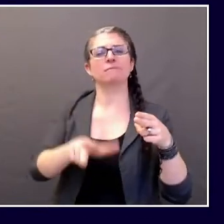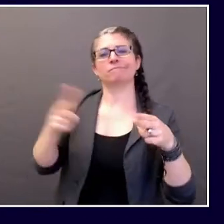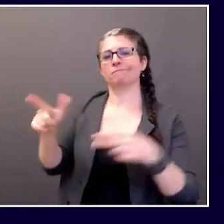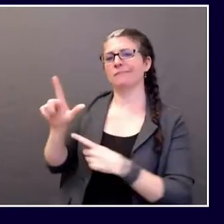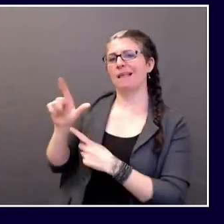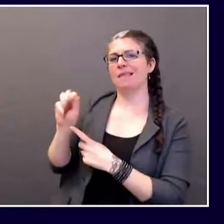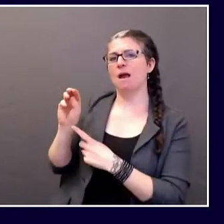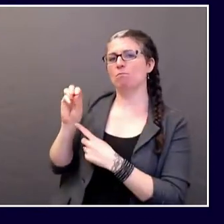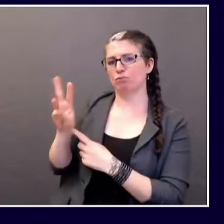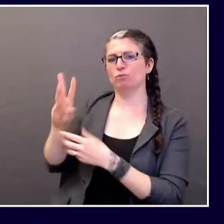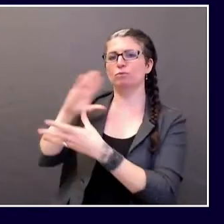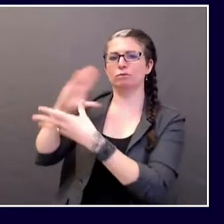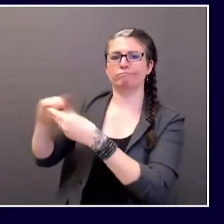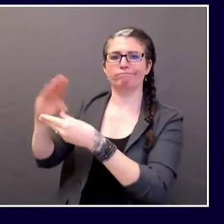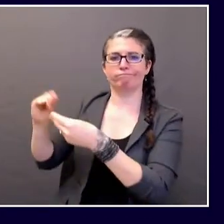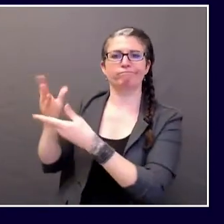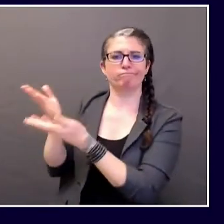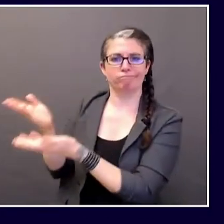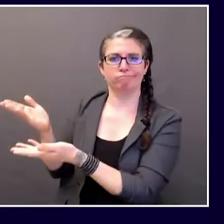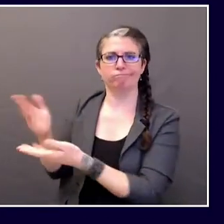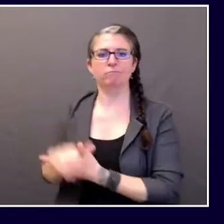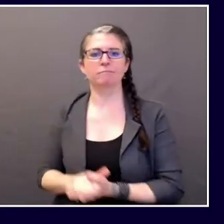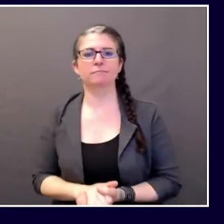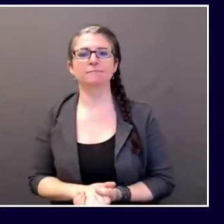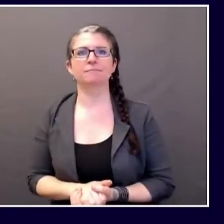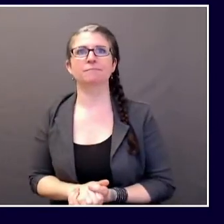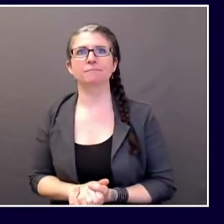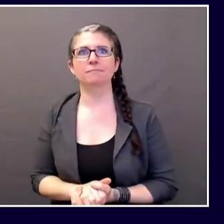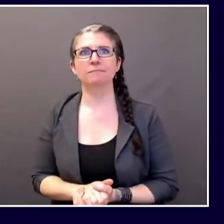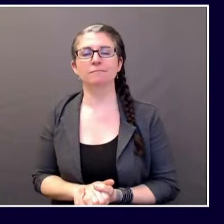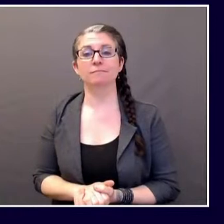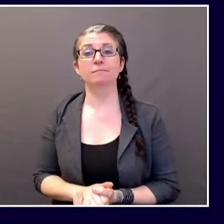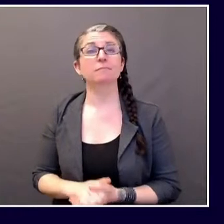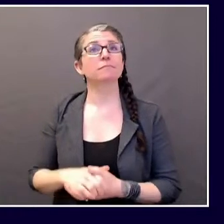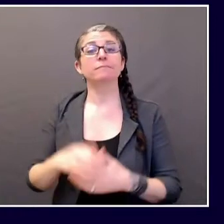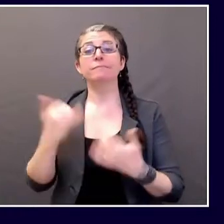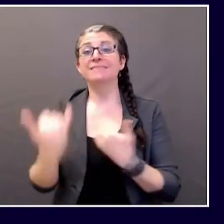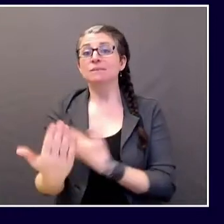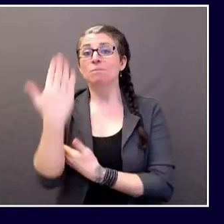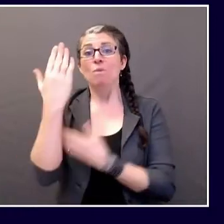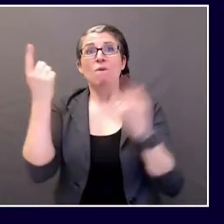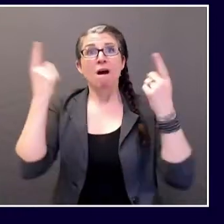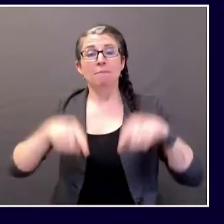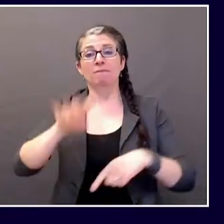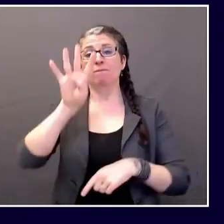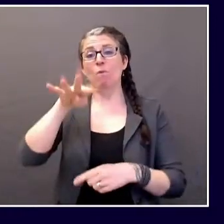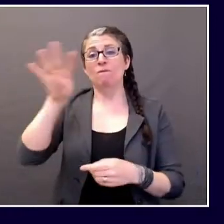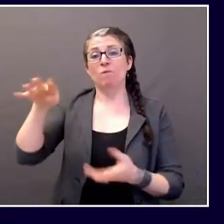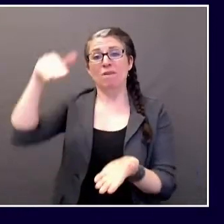Lambrou. As of this morning, there have now been